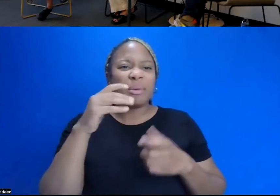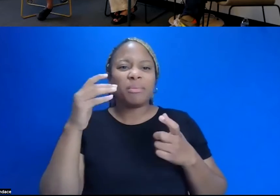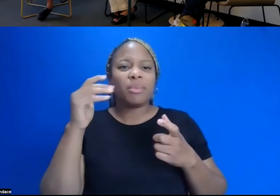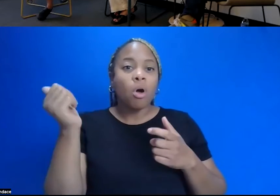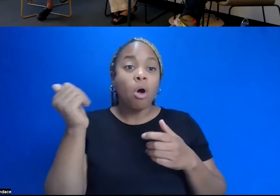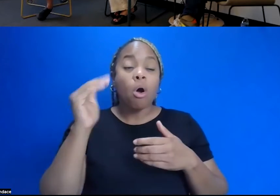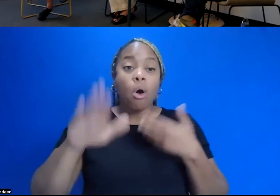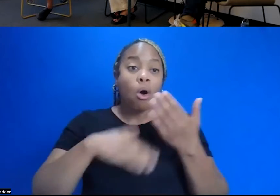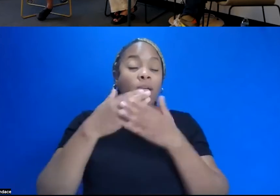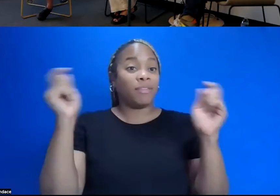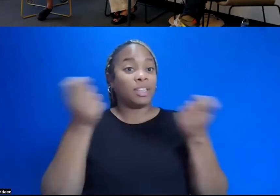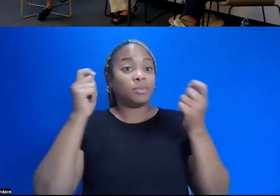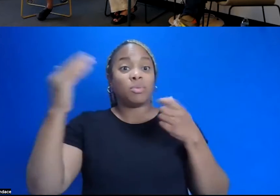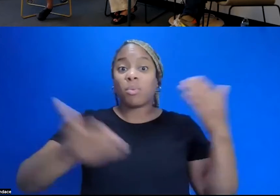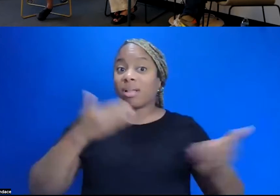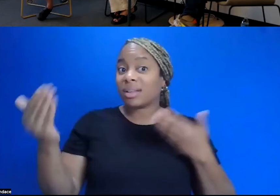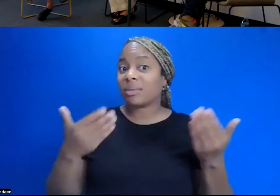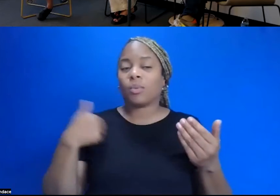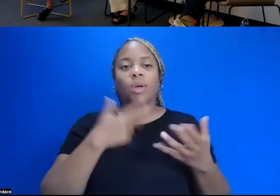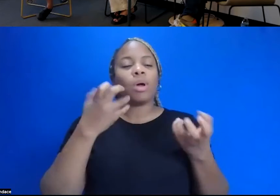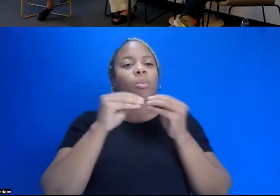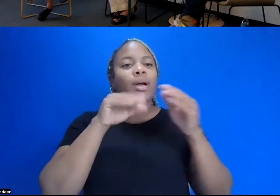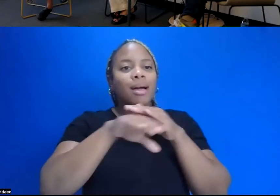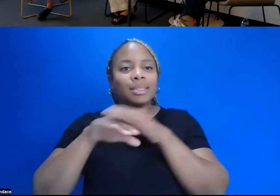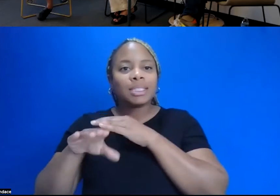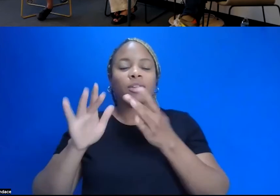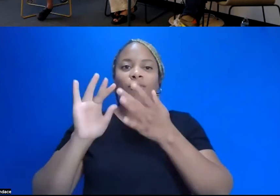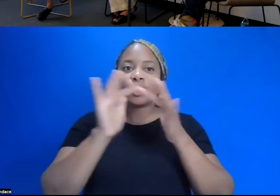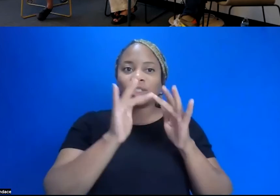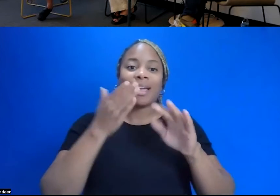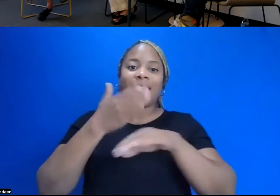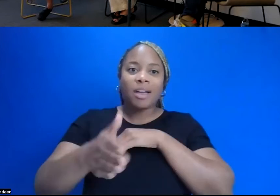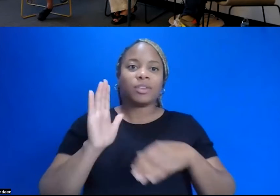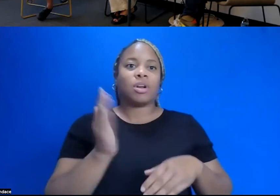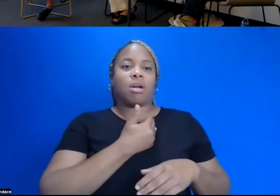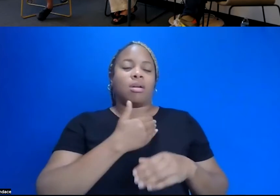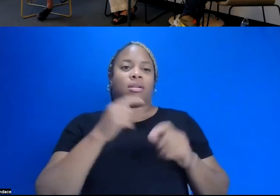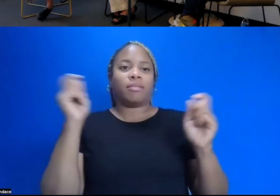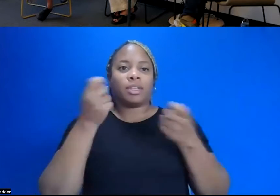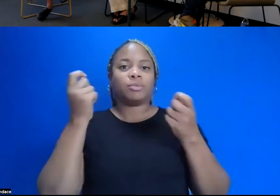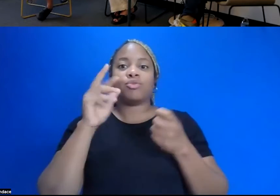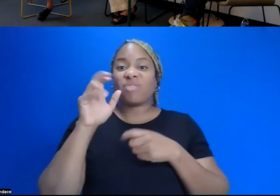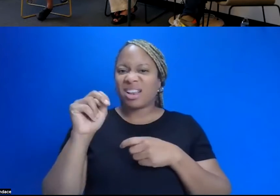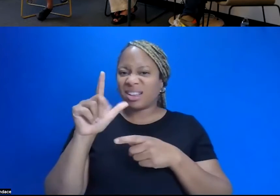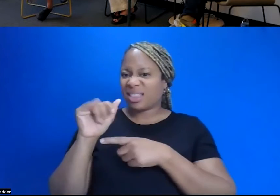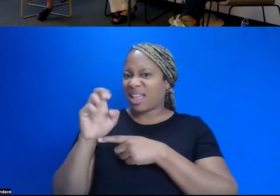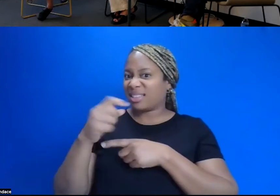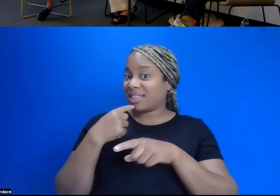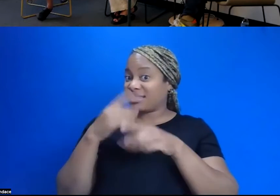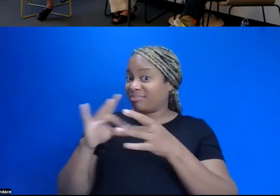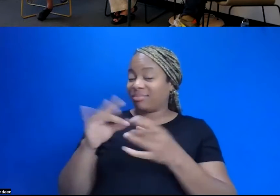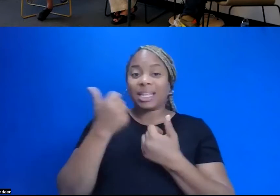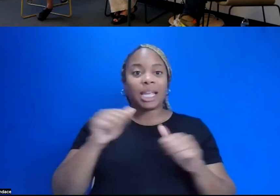are welcome, because we are looking to make it more accessible virtually after our festival circuit run. So like Lance said, anybody's welcome to reach